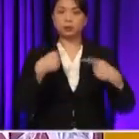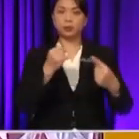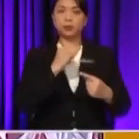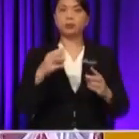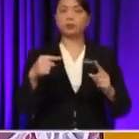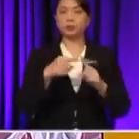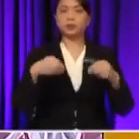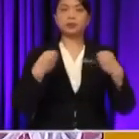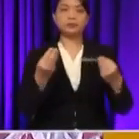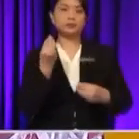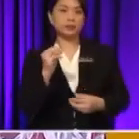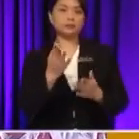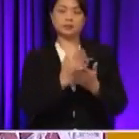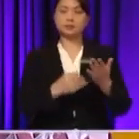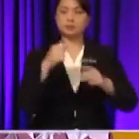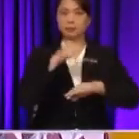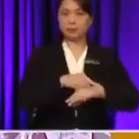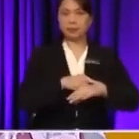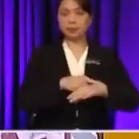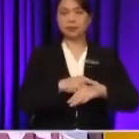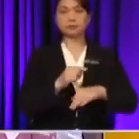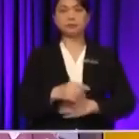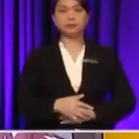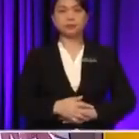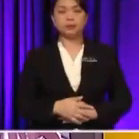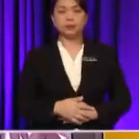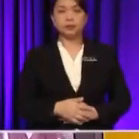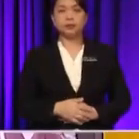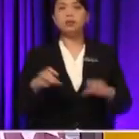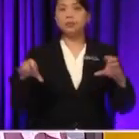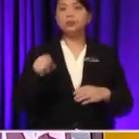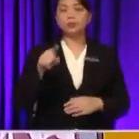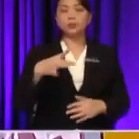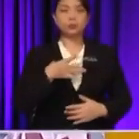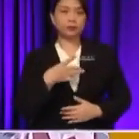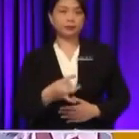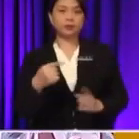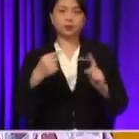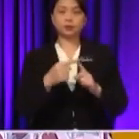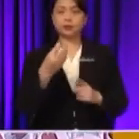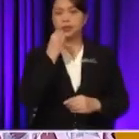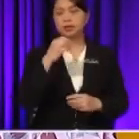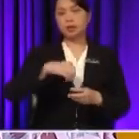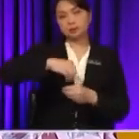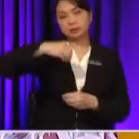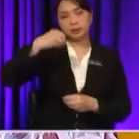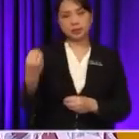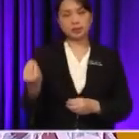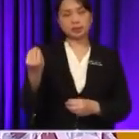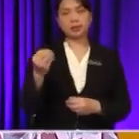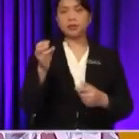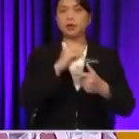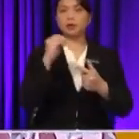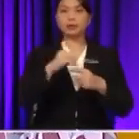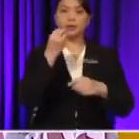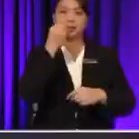I ask for your opinion, Fika? Okay, teacher. Alright, Fika. So, do you prefer to eat outside or